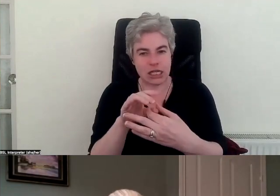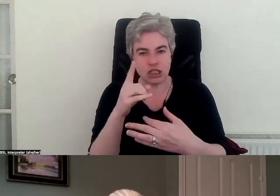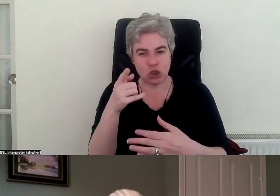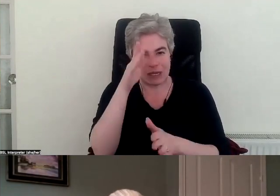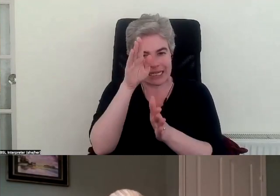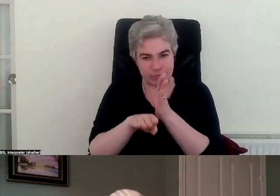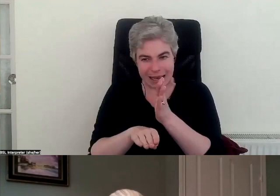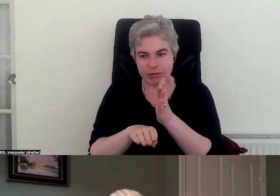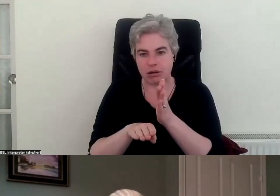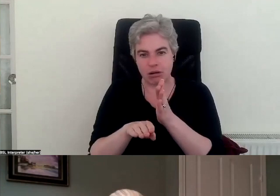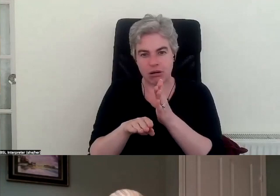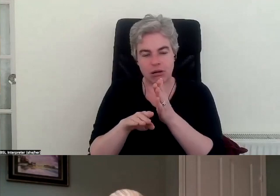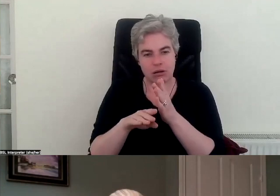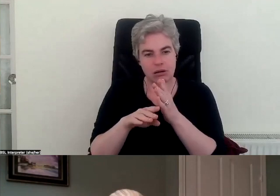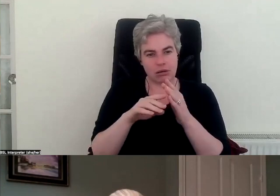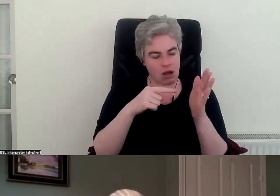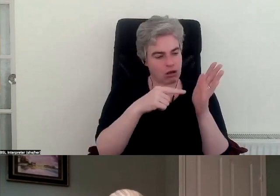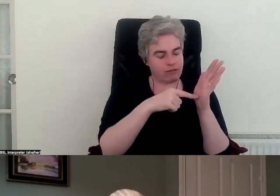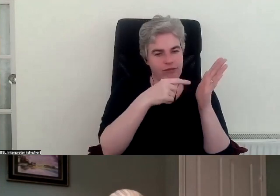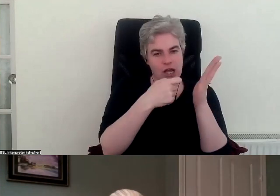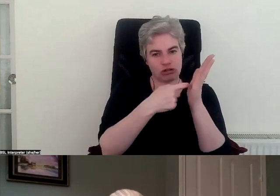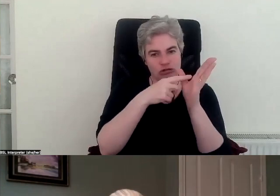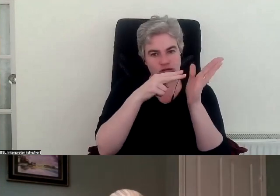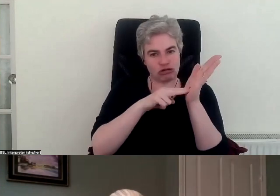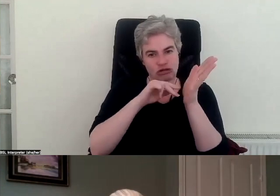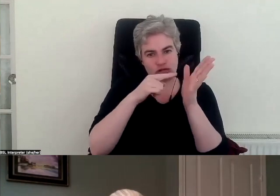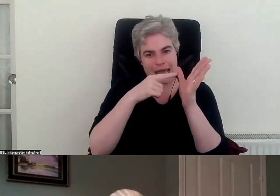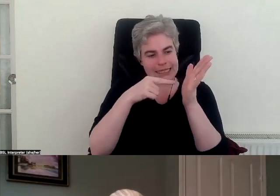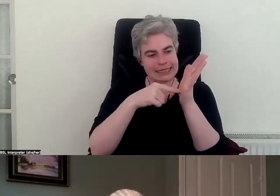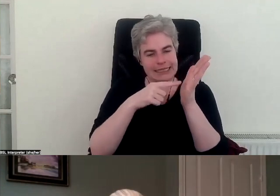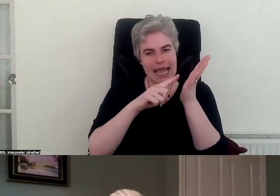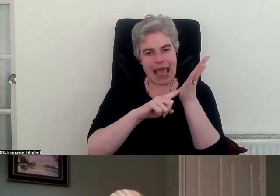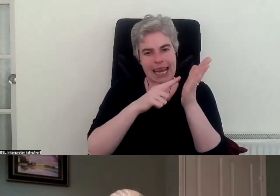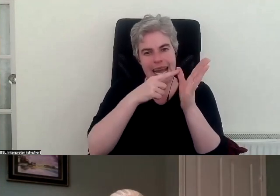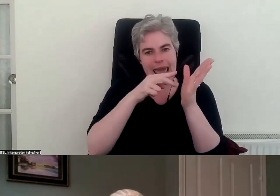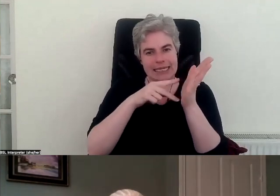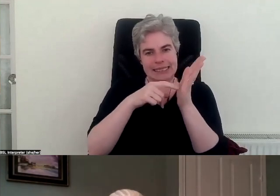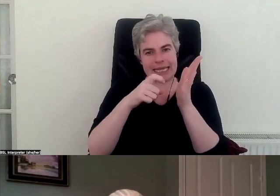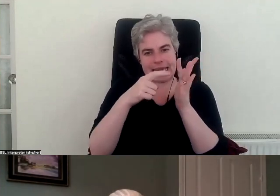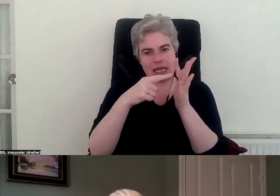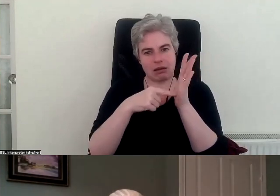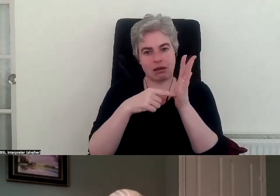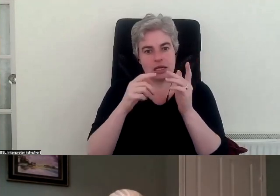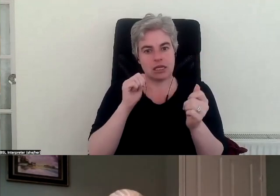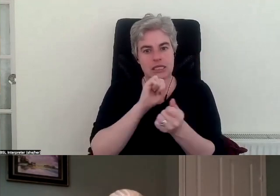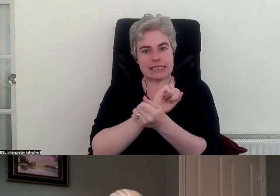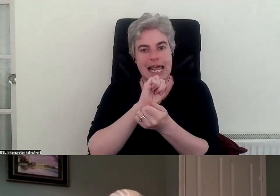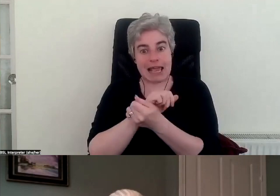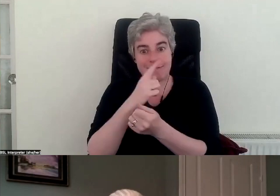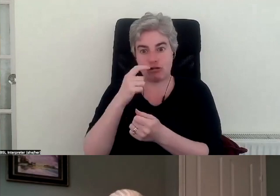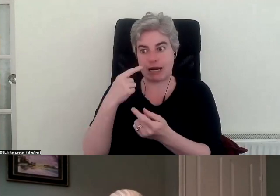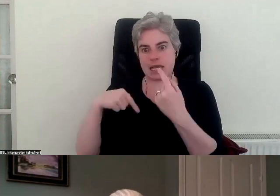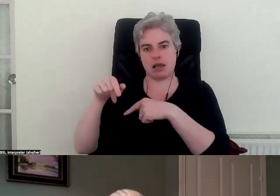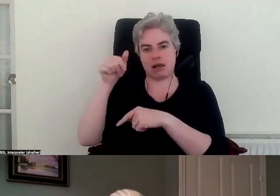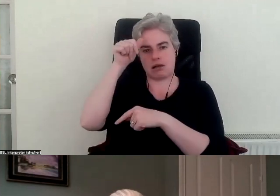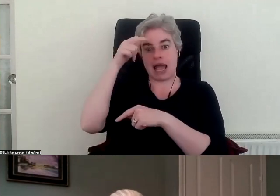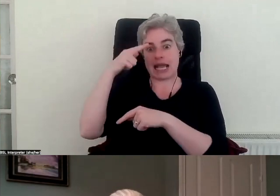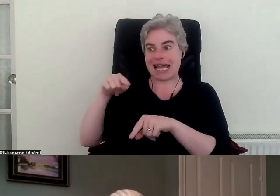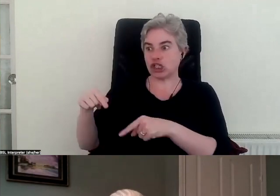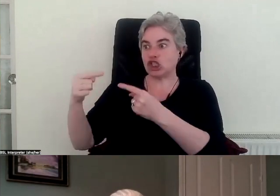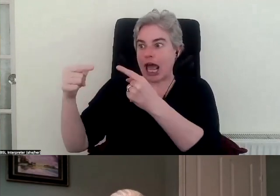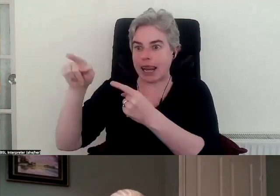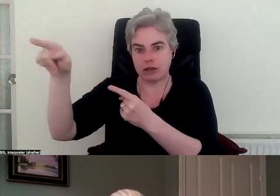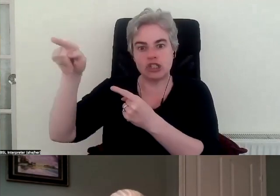of transatlantic slavery can sit in the House of Lords and question and challenge with the authenticity that experience can